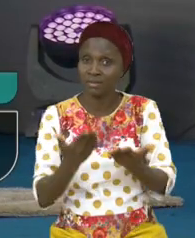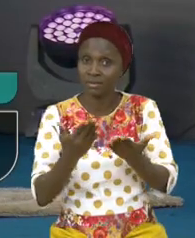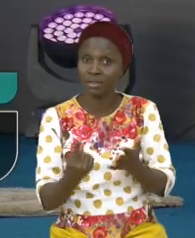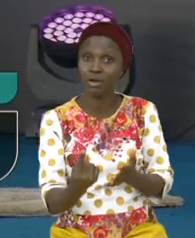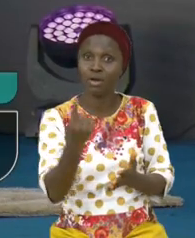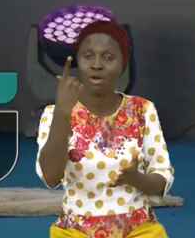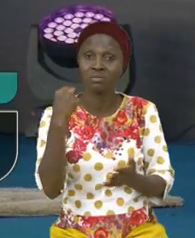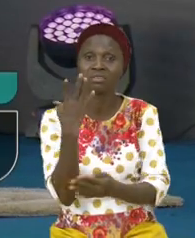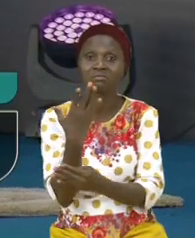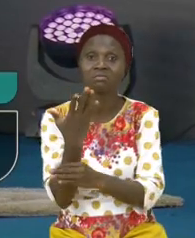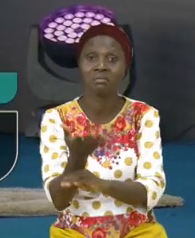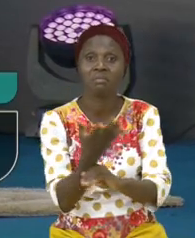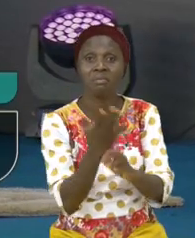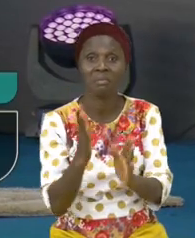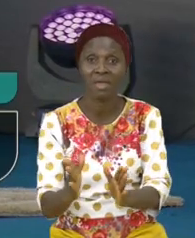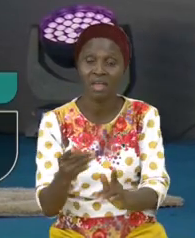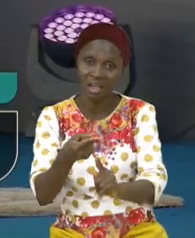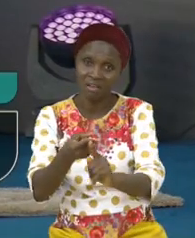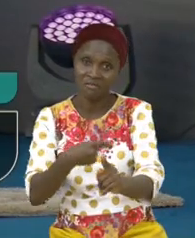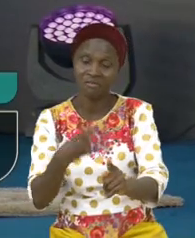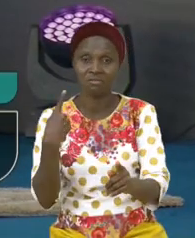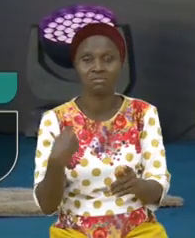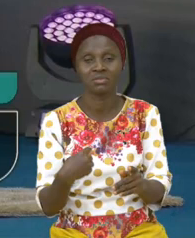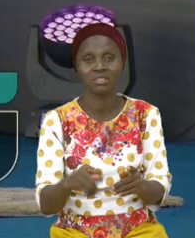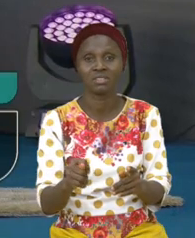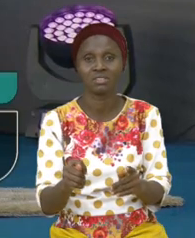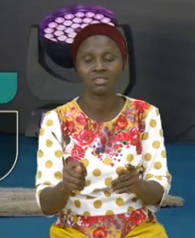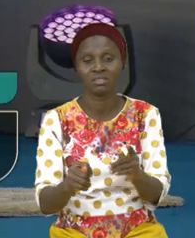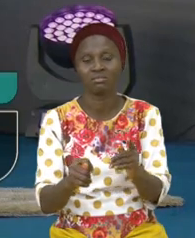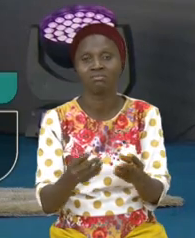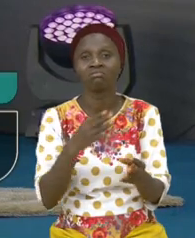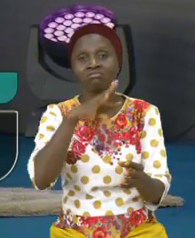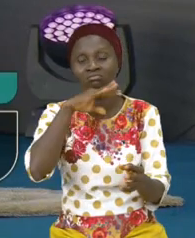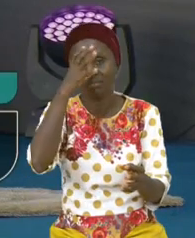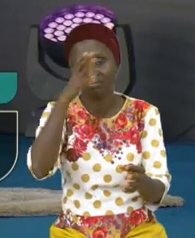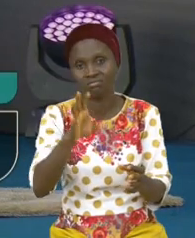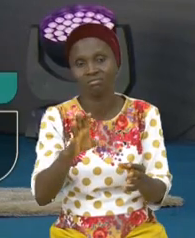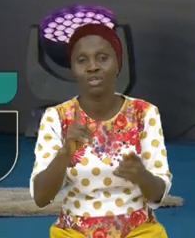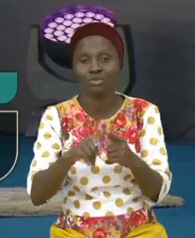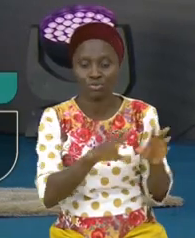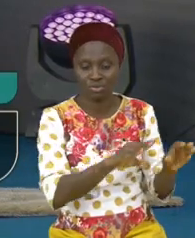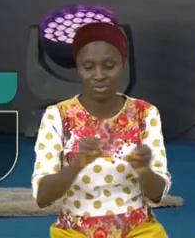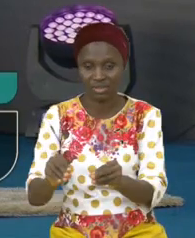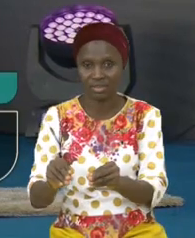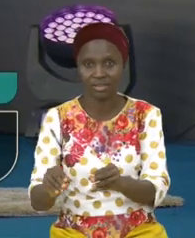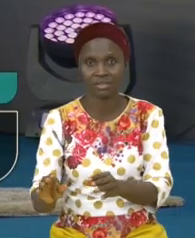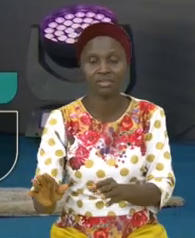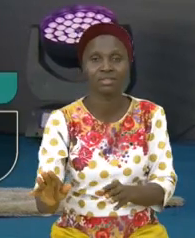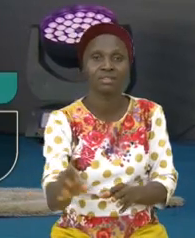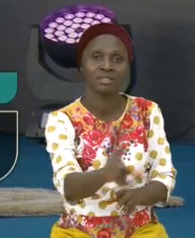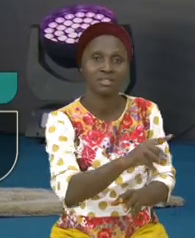the beggar from the dunghill, to set them